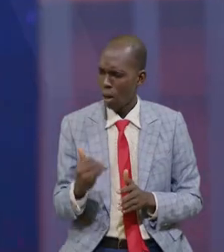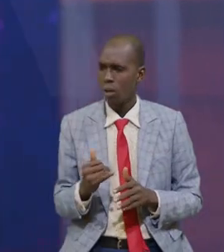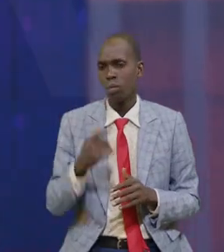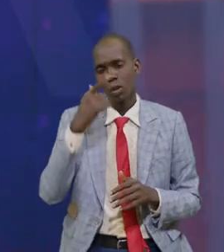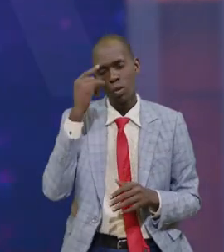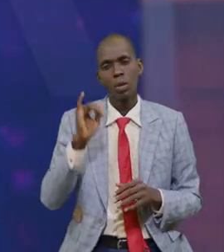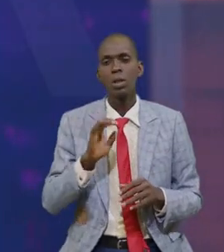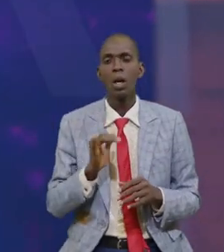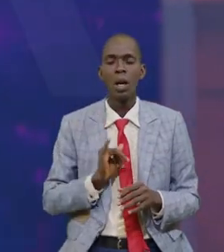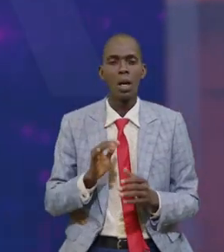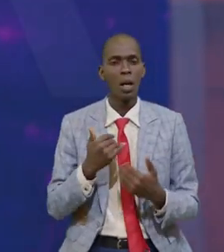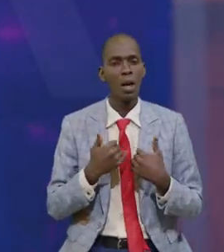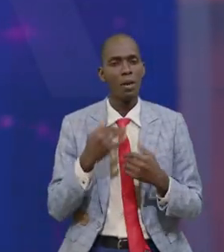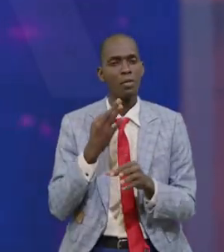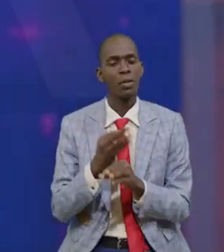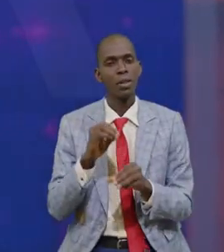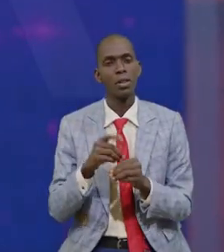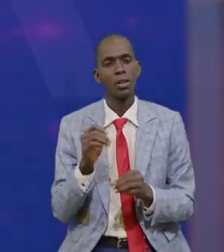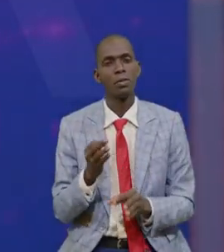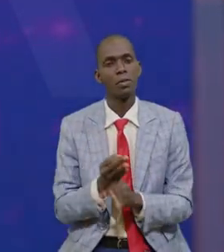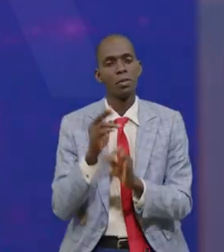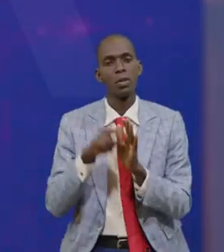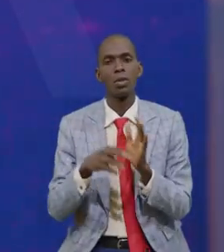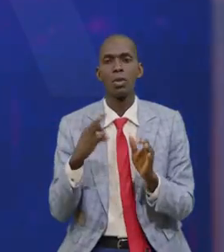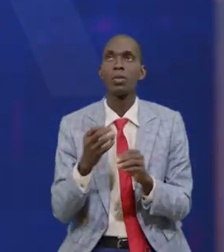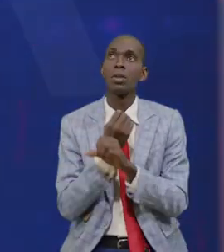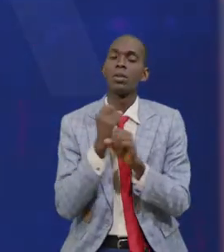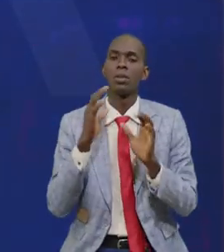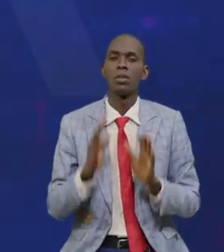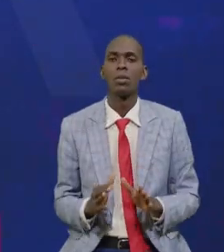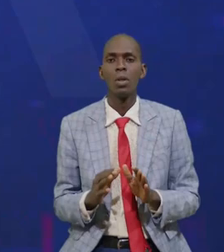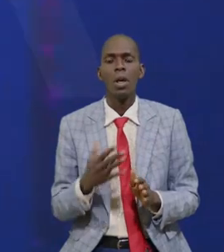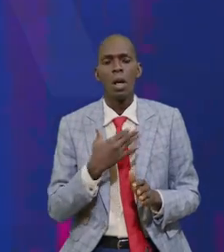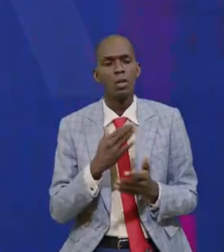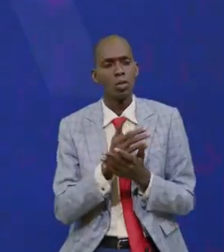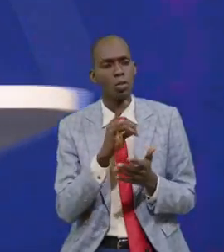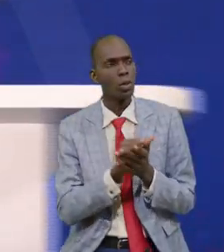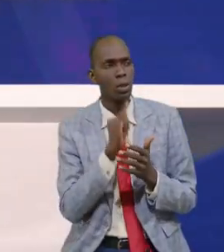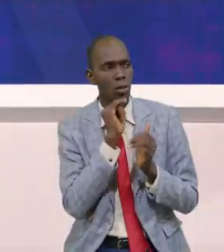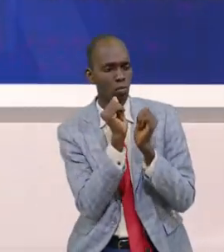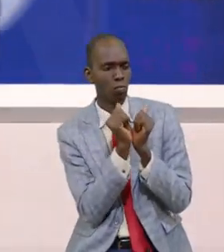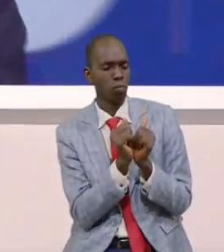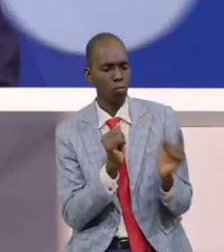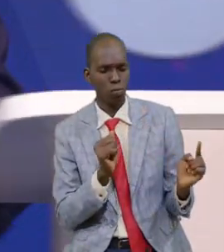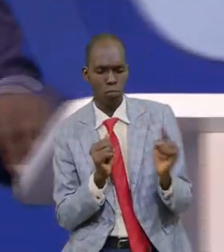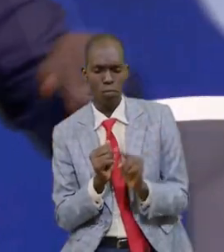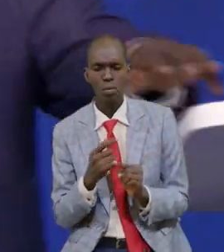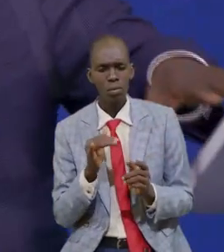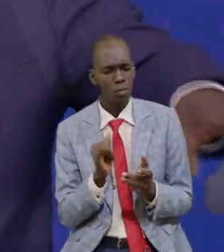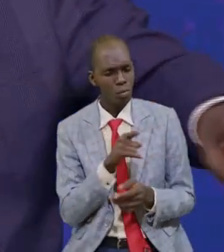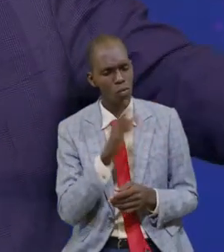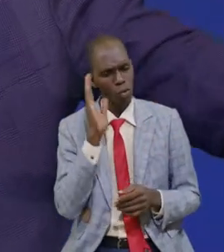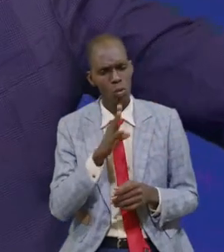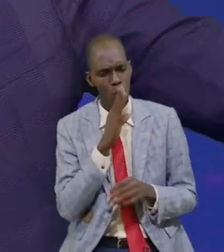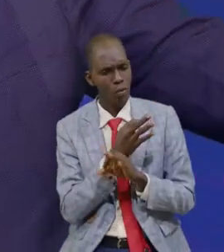person, and he is a slave to everything, but he calls for redemption. My friend, do you believe you are going to be redeemed? Yes.